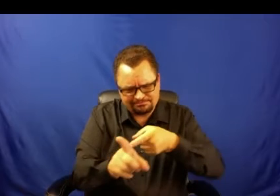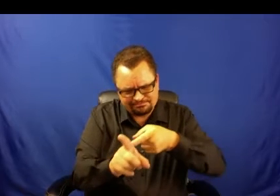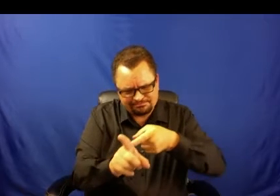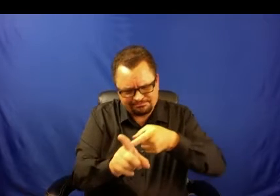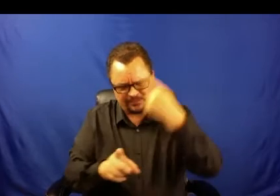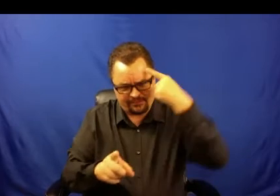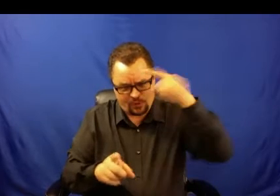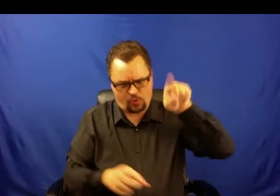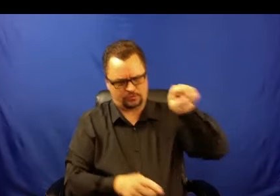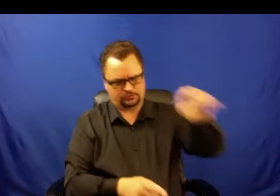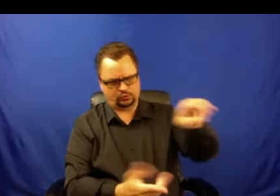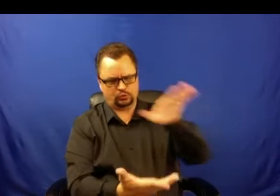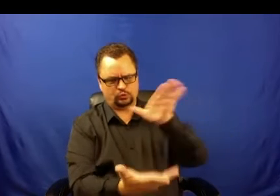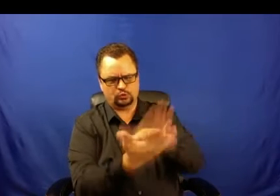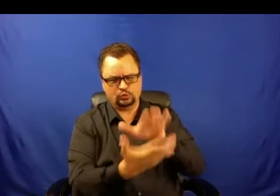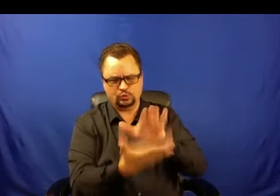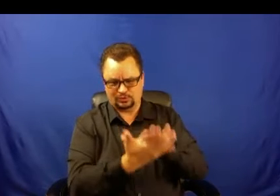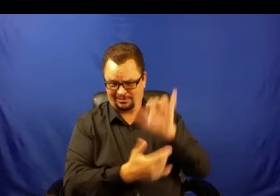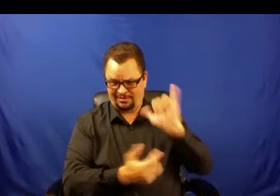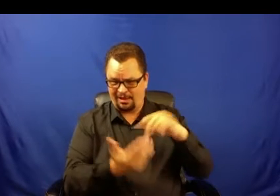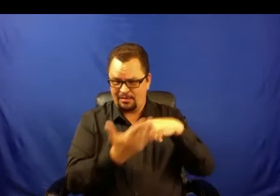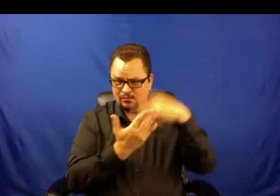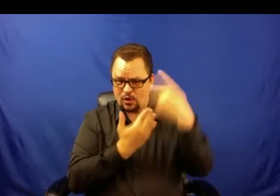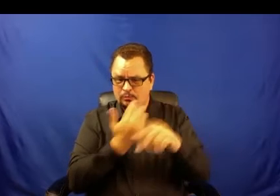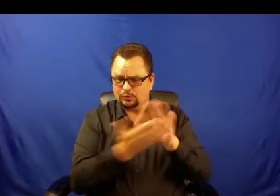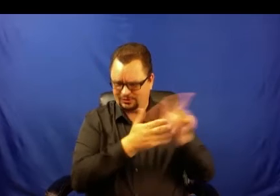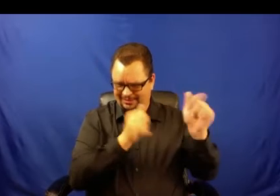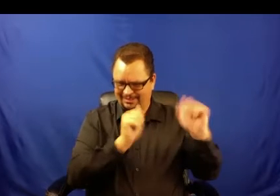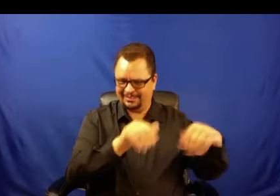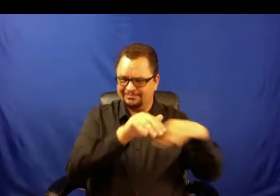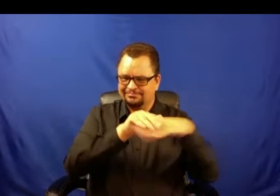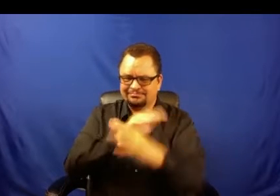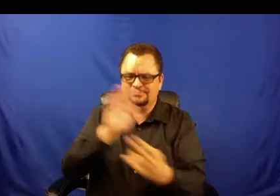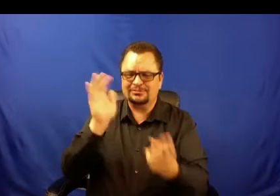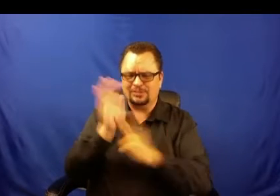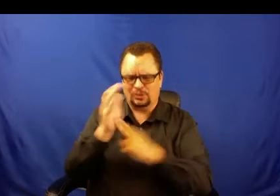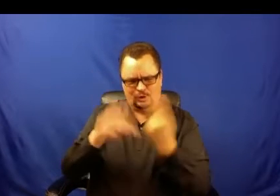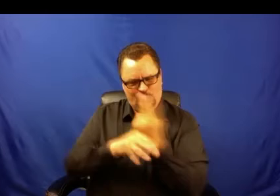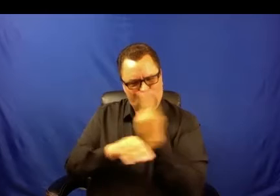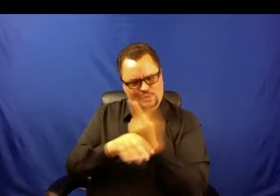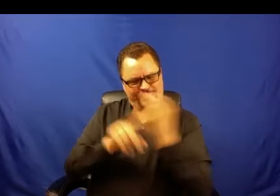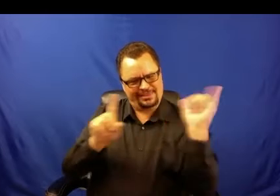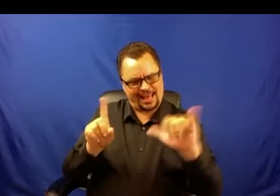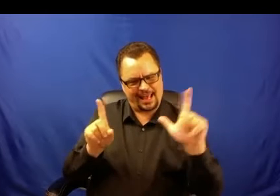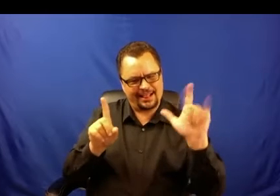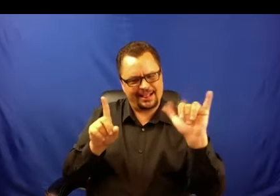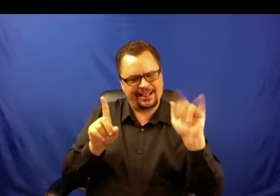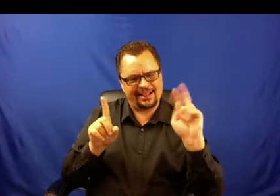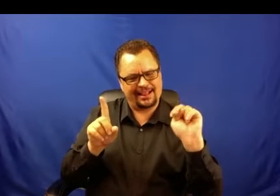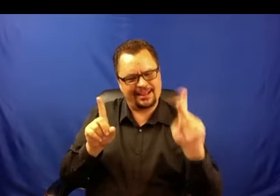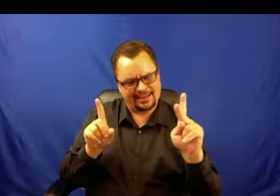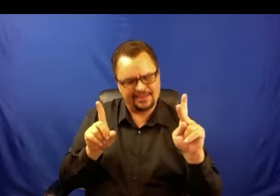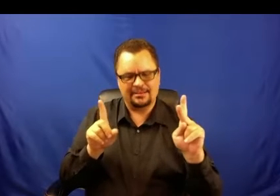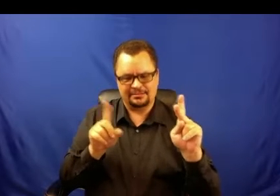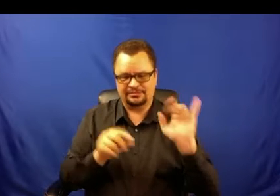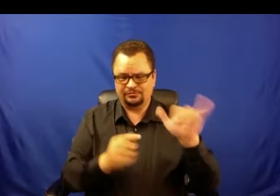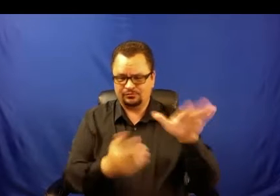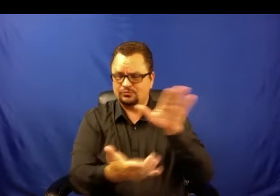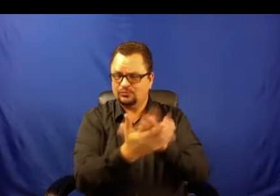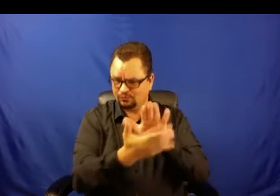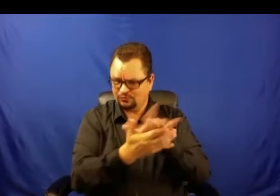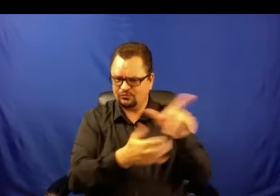this link. At this current point in time, we have 2 schools who are fully enrolled in that program, and we know that a lot more are